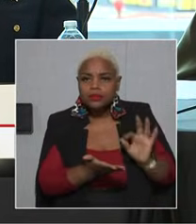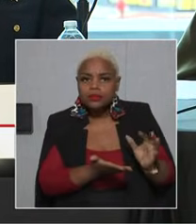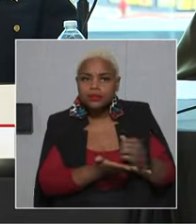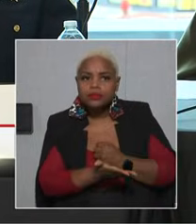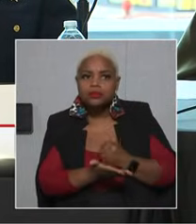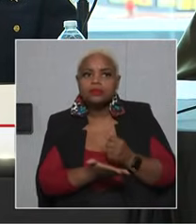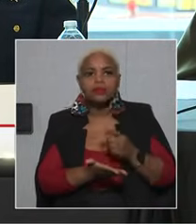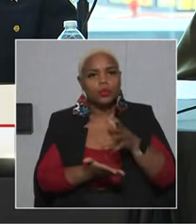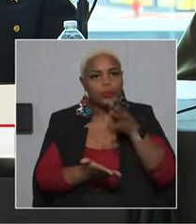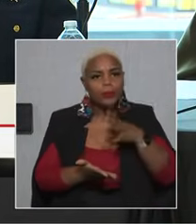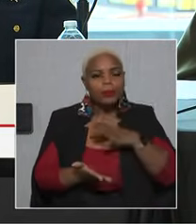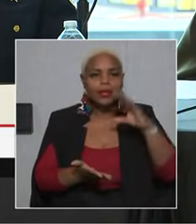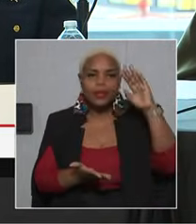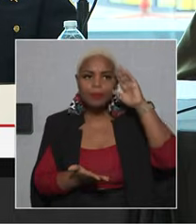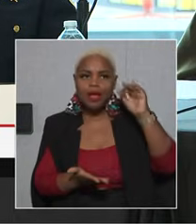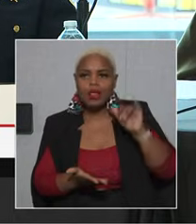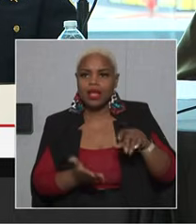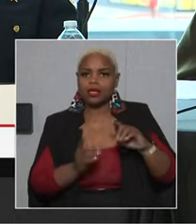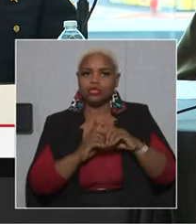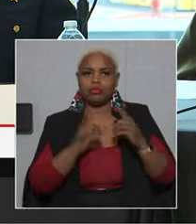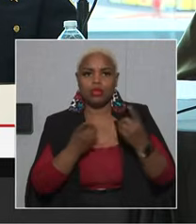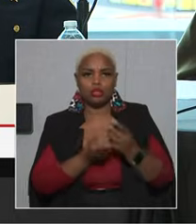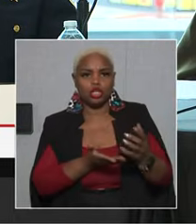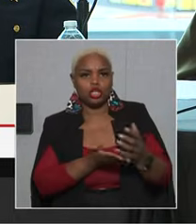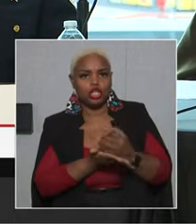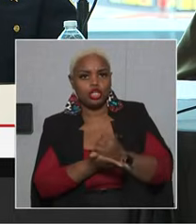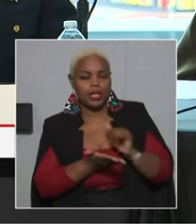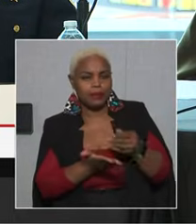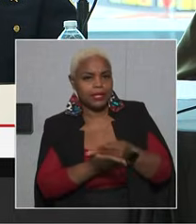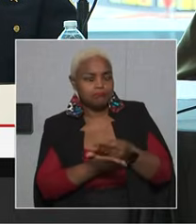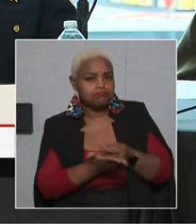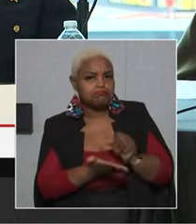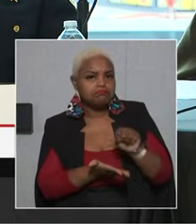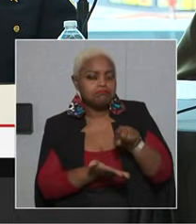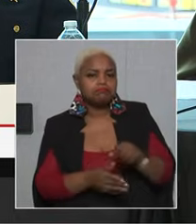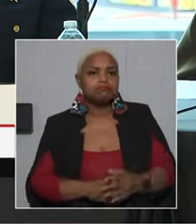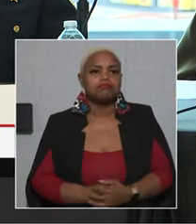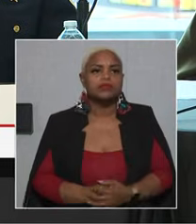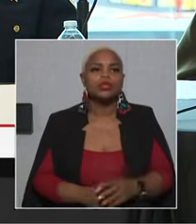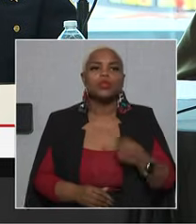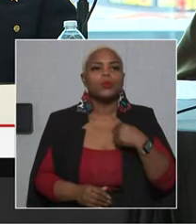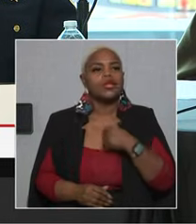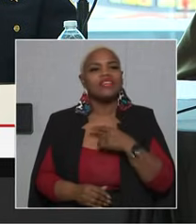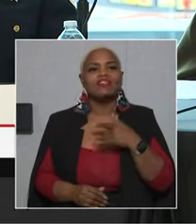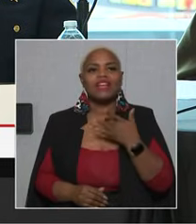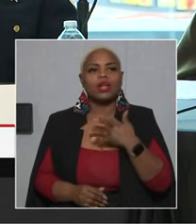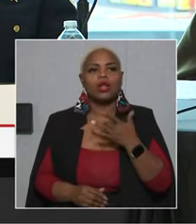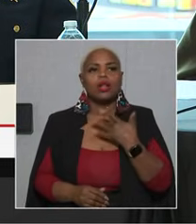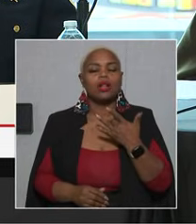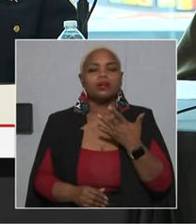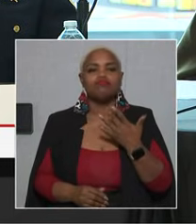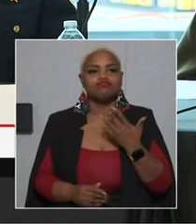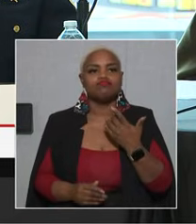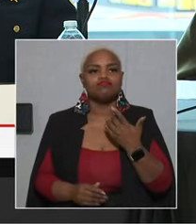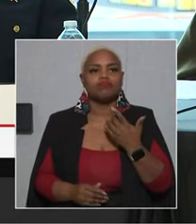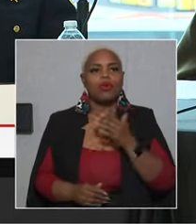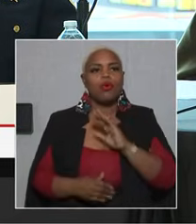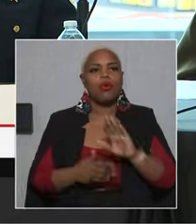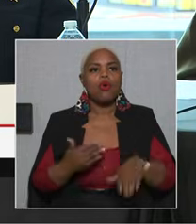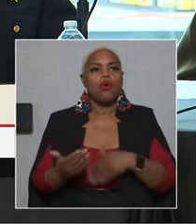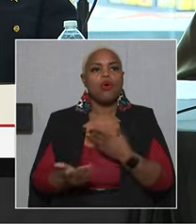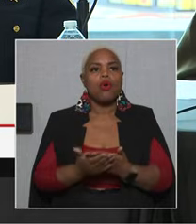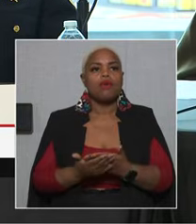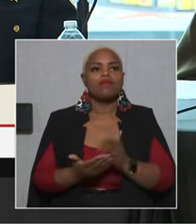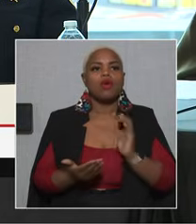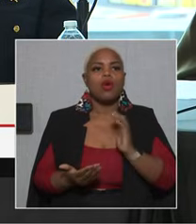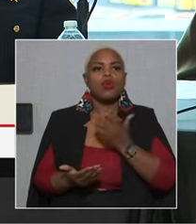of the police department deserve. And we can say without equivocation that all of our